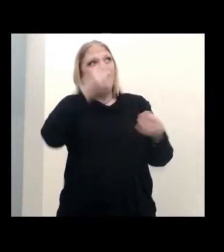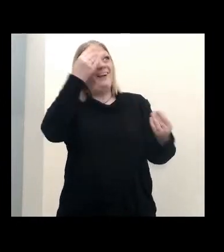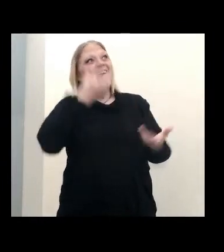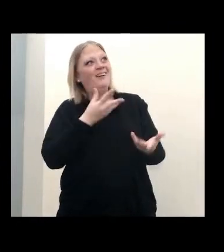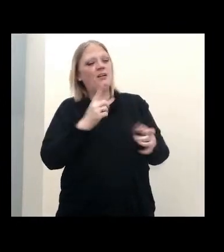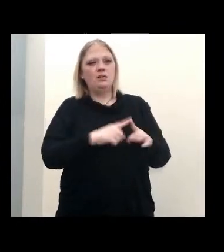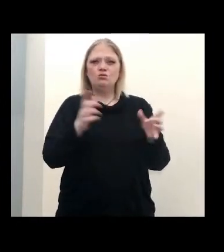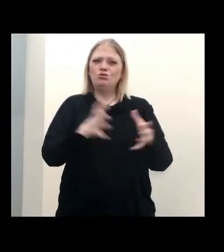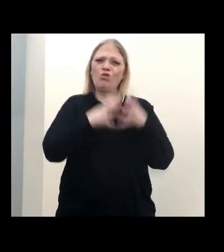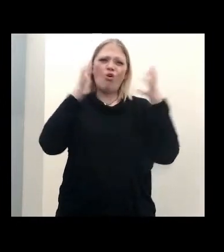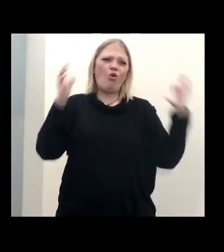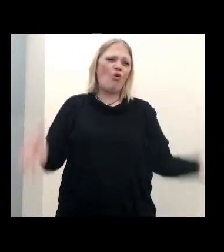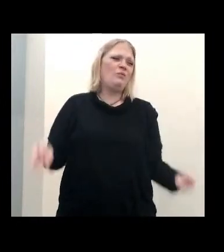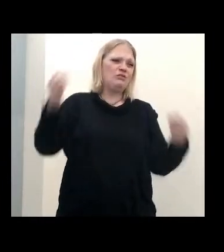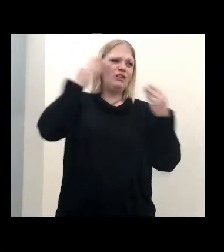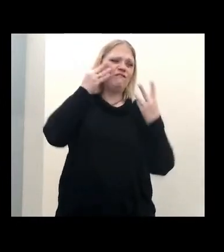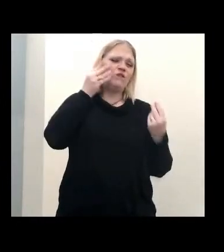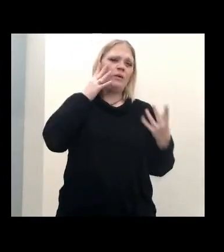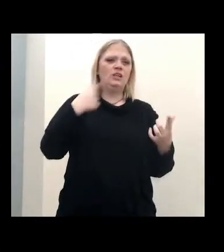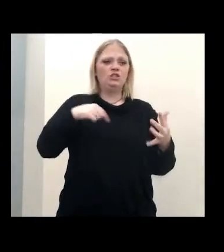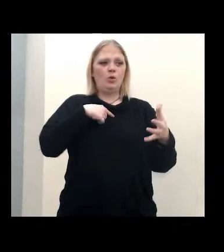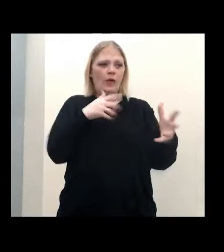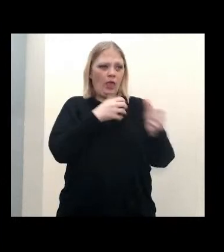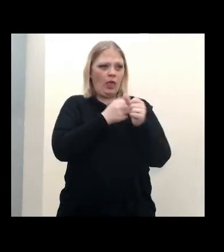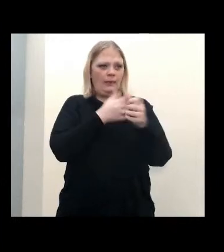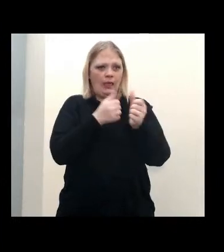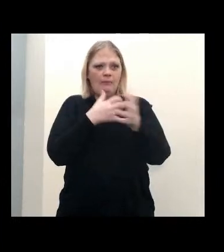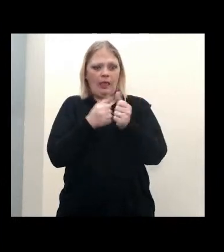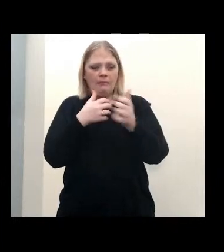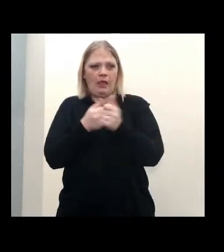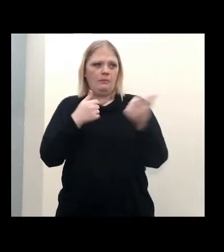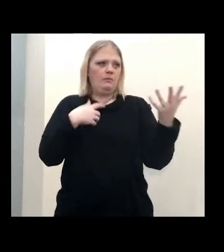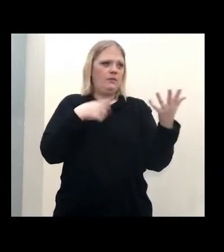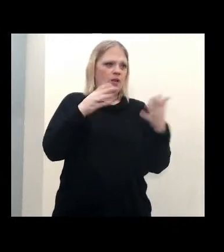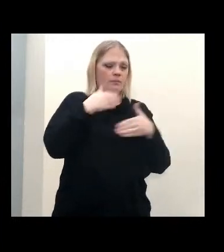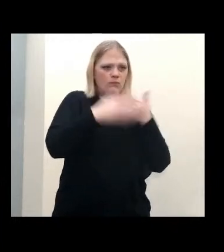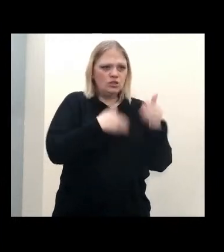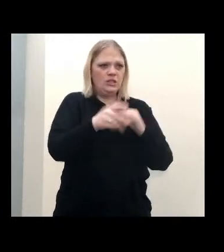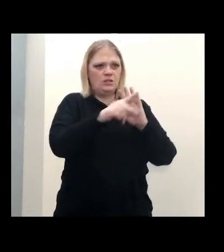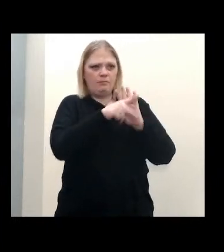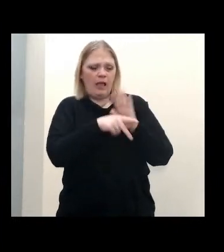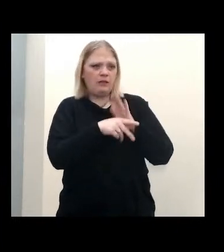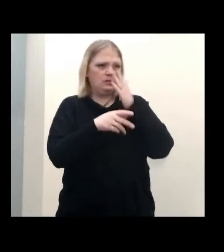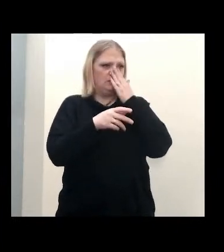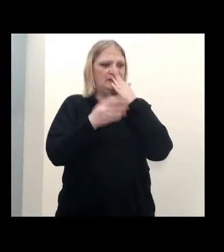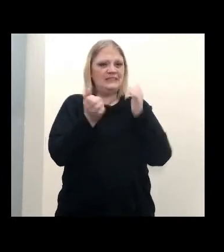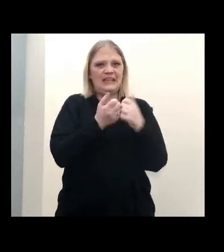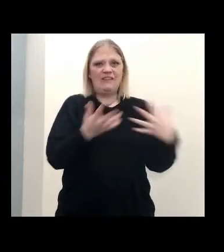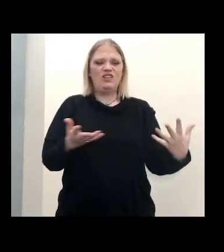much information from the state, and we're constantly updating our regs, we're constantly updating our procedures as a result of it.